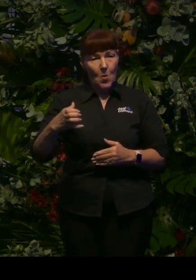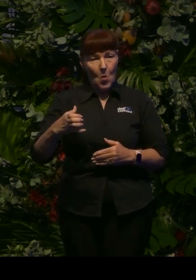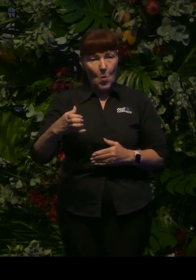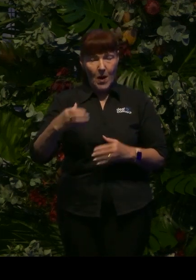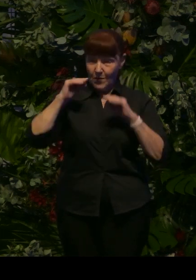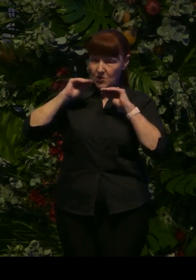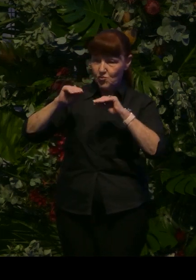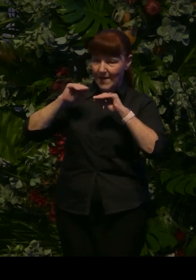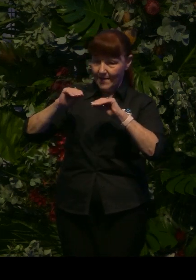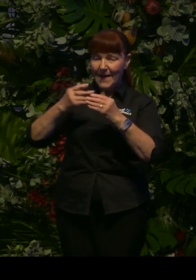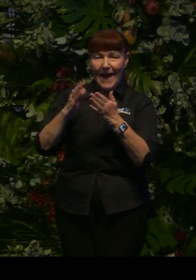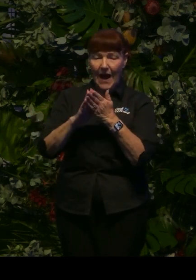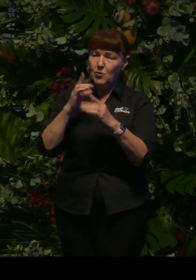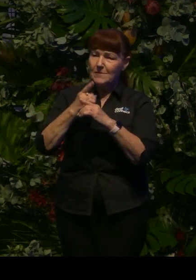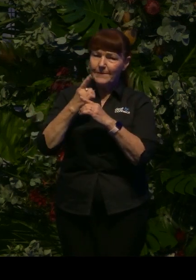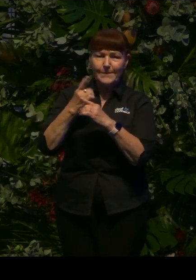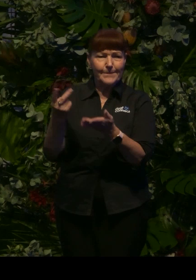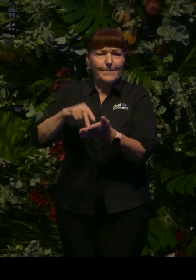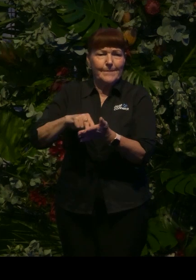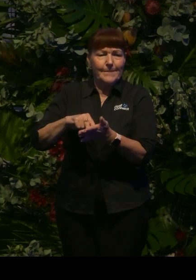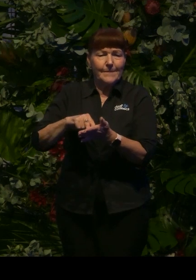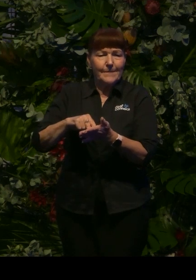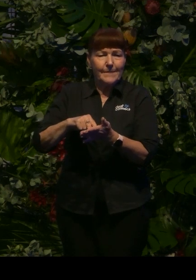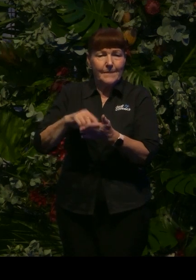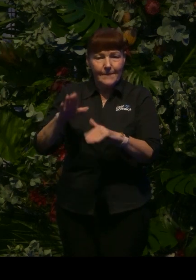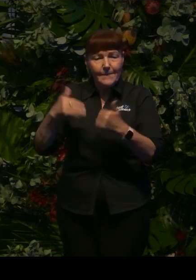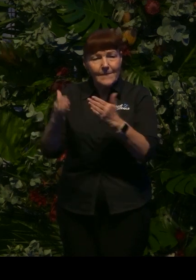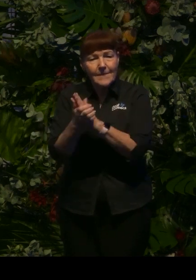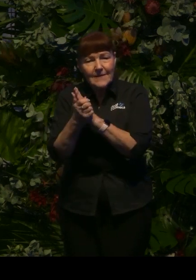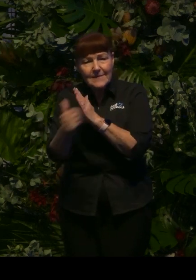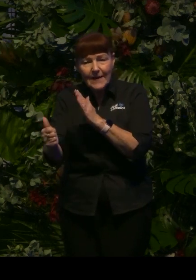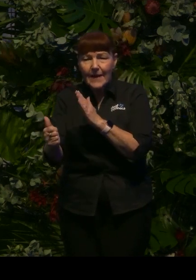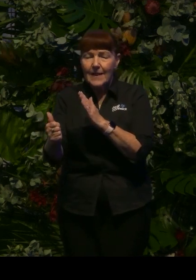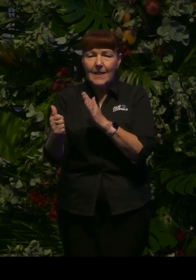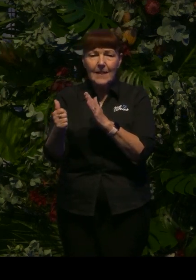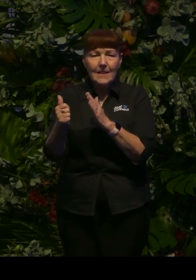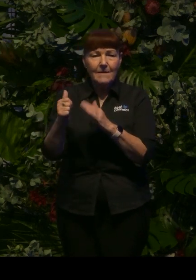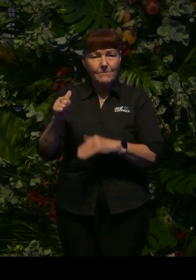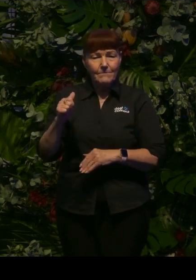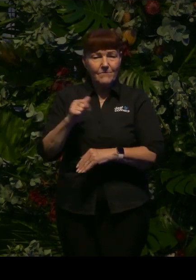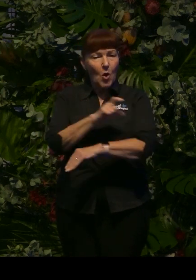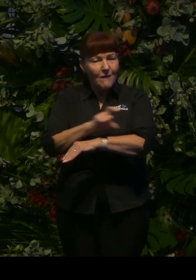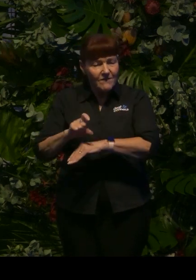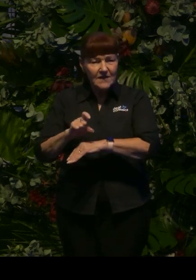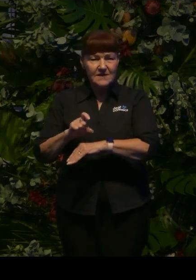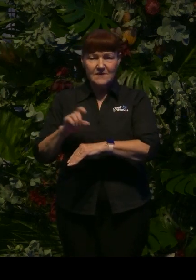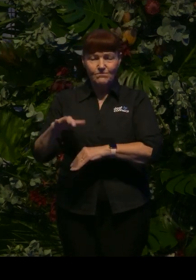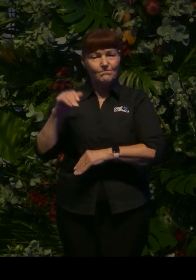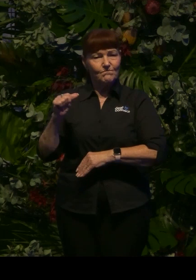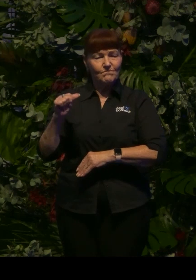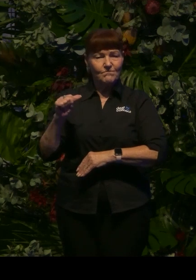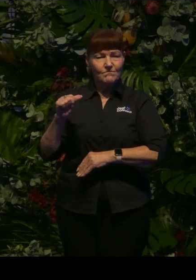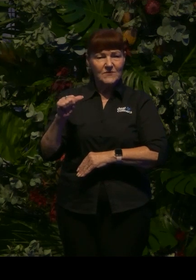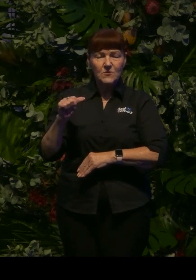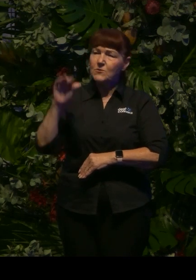So we trained them on how to speak out. And we equipped them with the skill, the courage, and the confidence to call audience